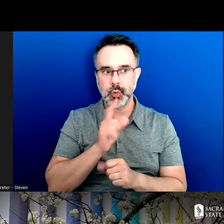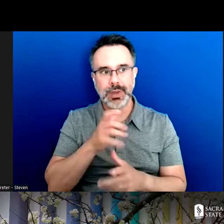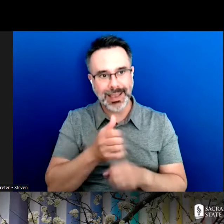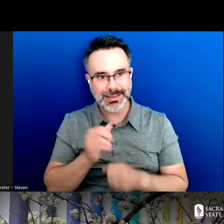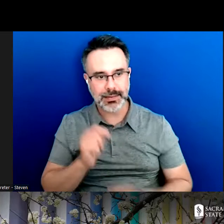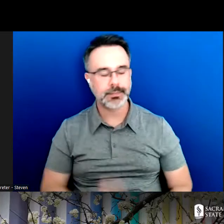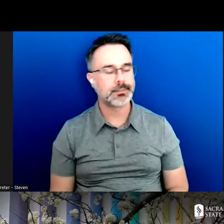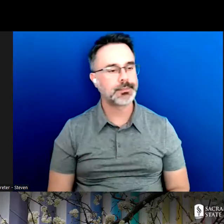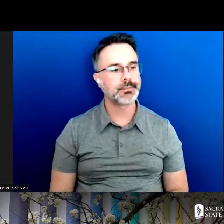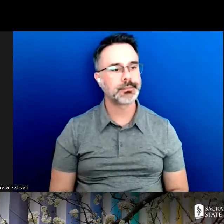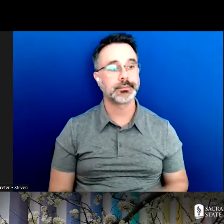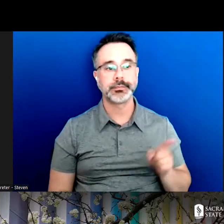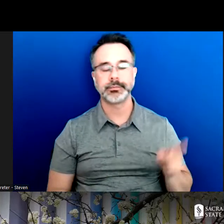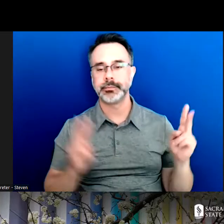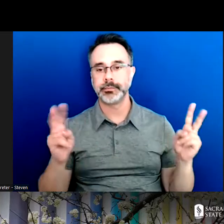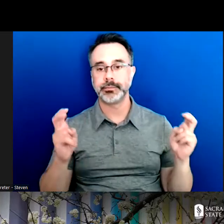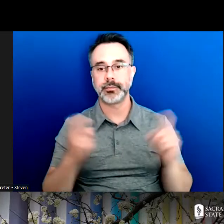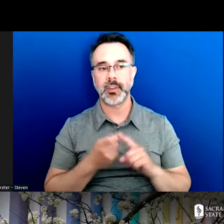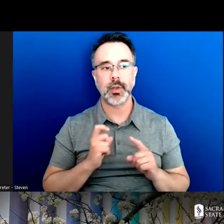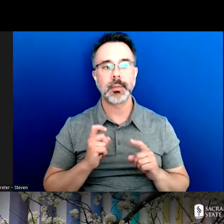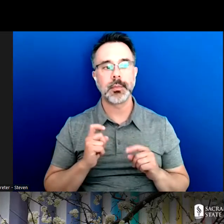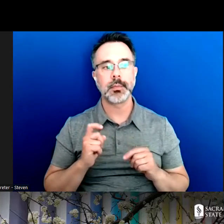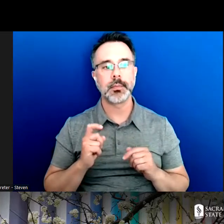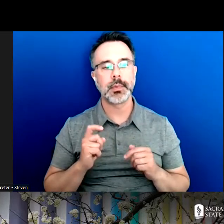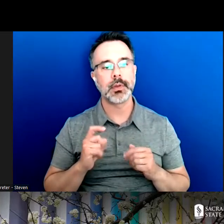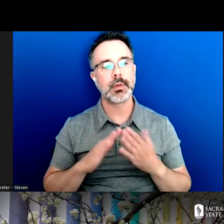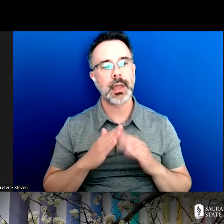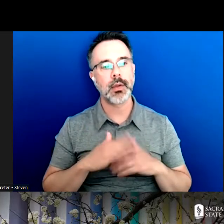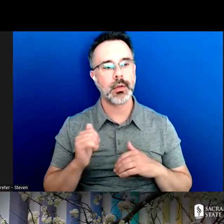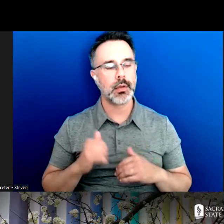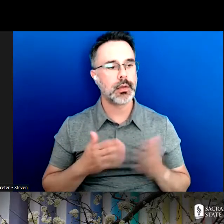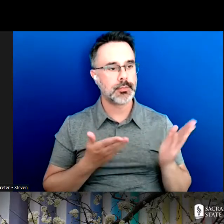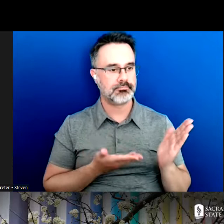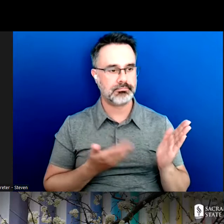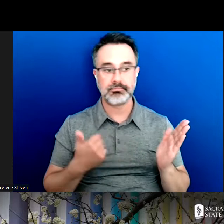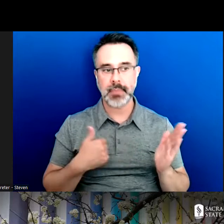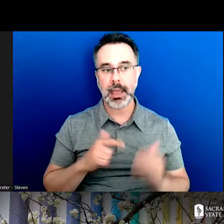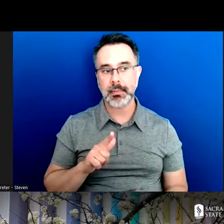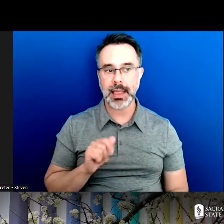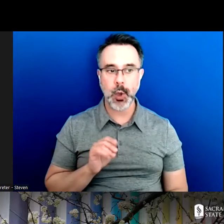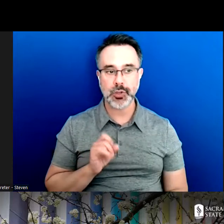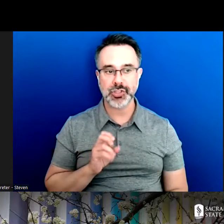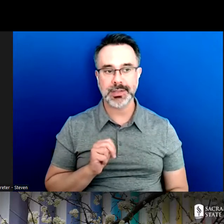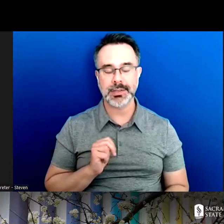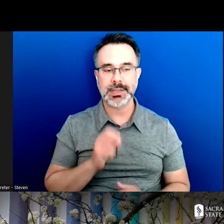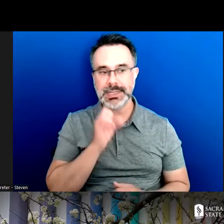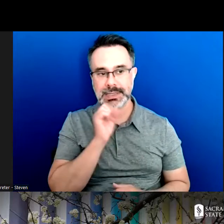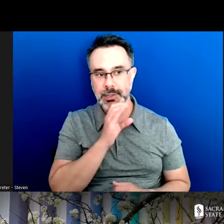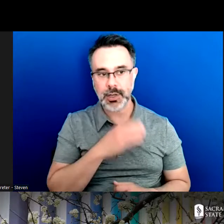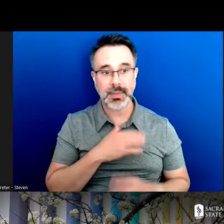This is a direct quote from a town call. I'm a Laotian senior. My family has 5